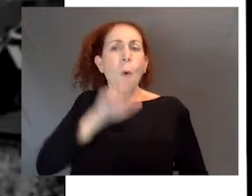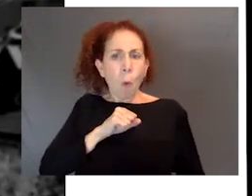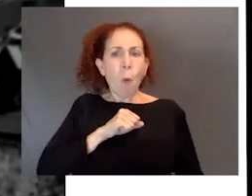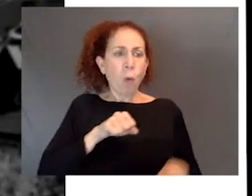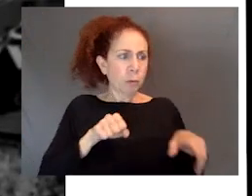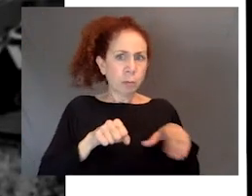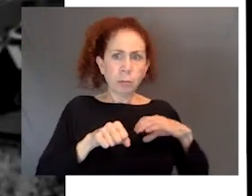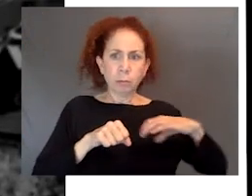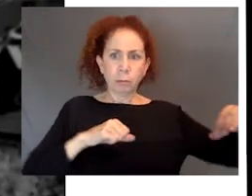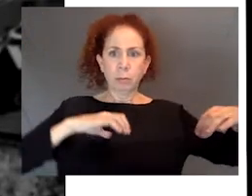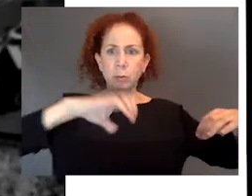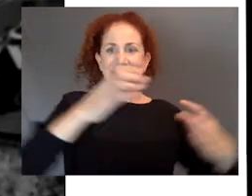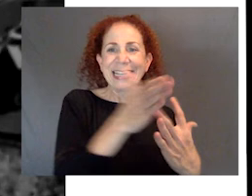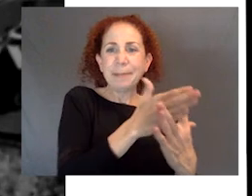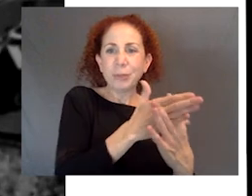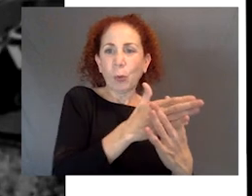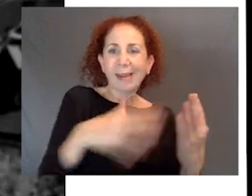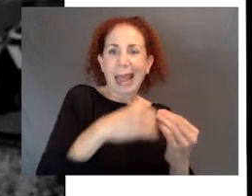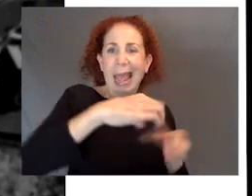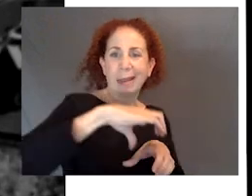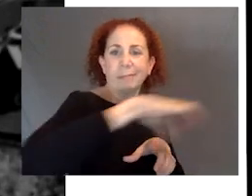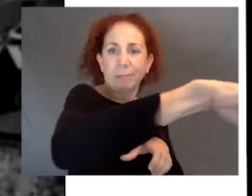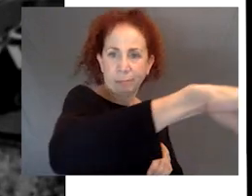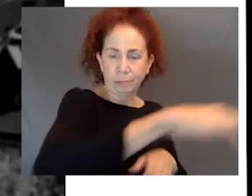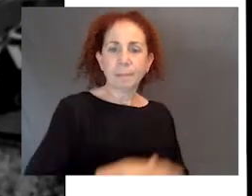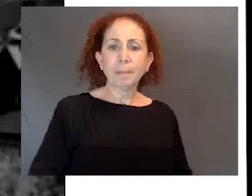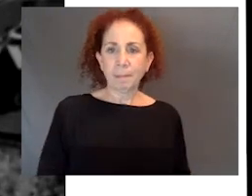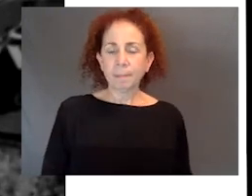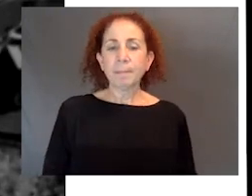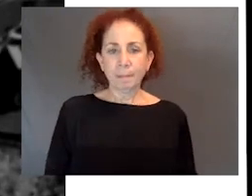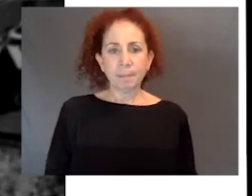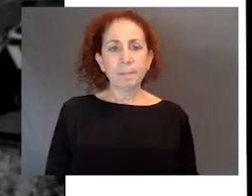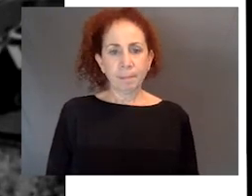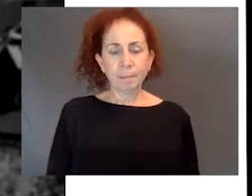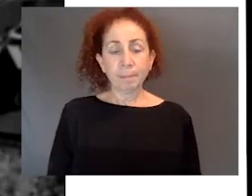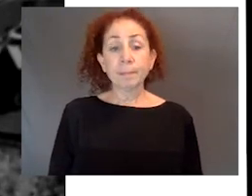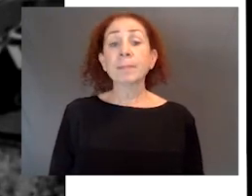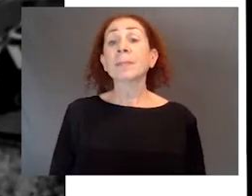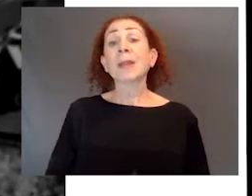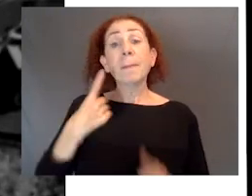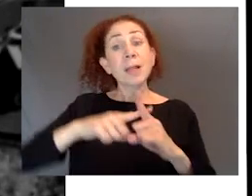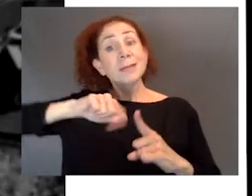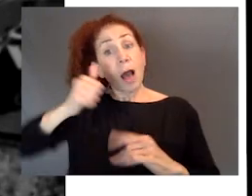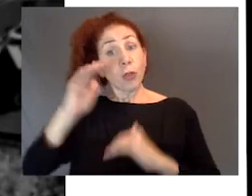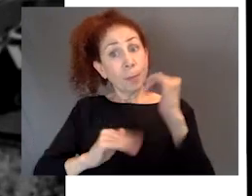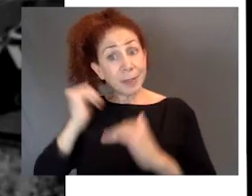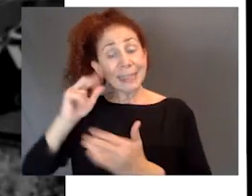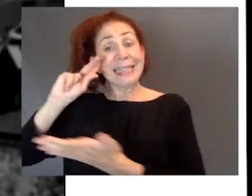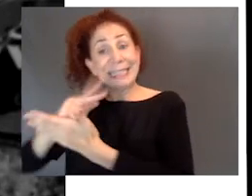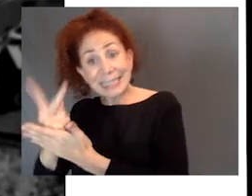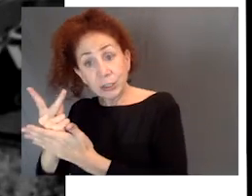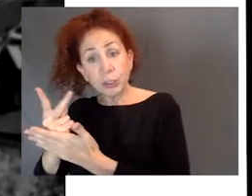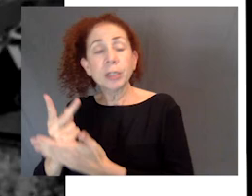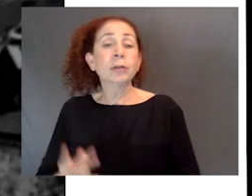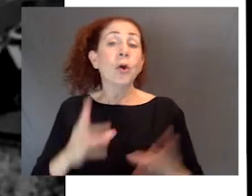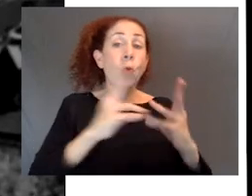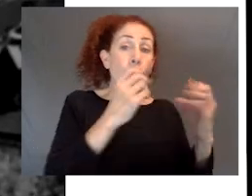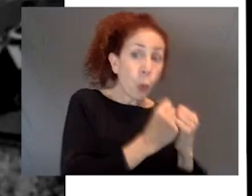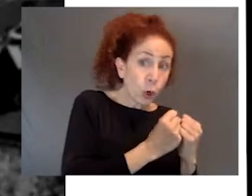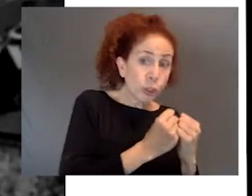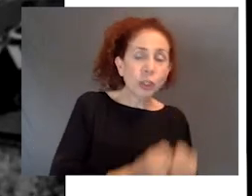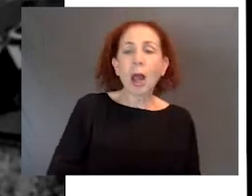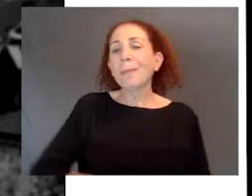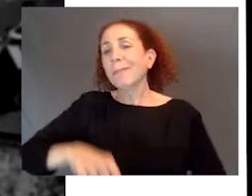existing cell blocks from the 19th century. Furthermore, additional buildings like the kitchens, workshops, and